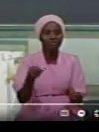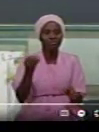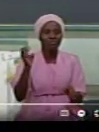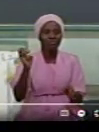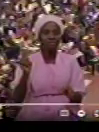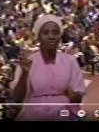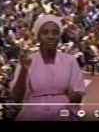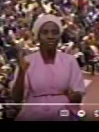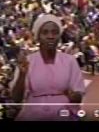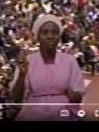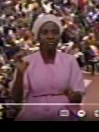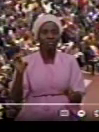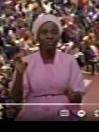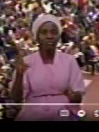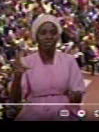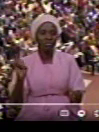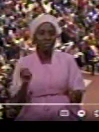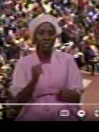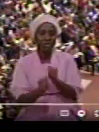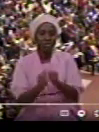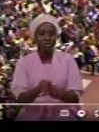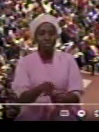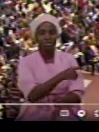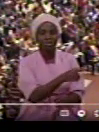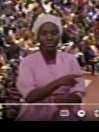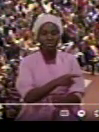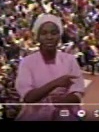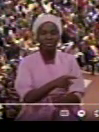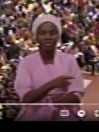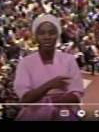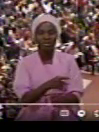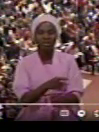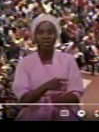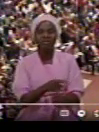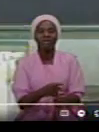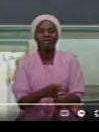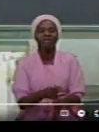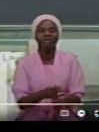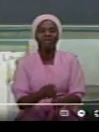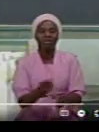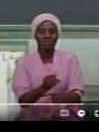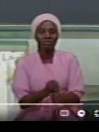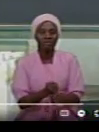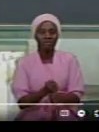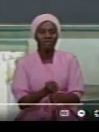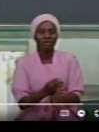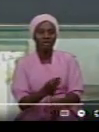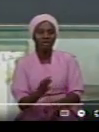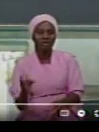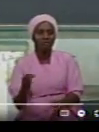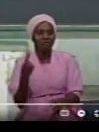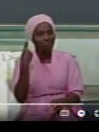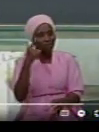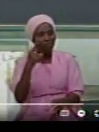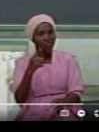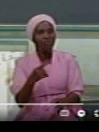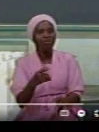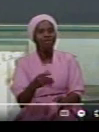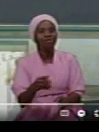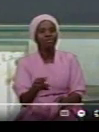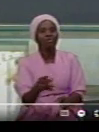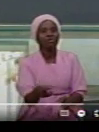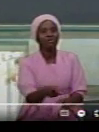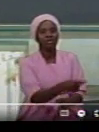they stripped off for themselves more than they could carry. More than you